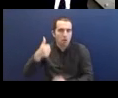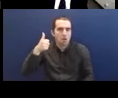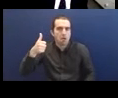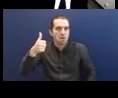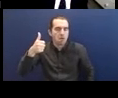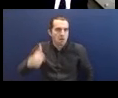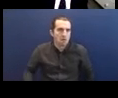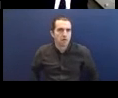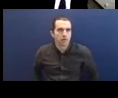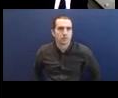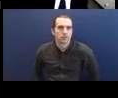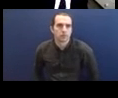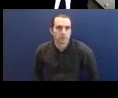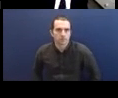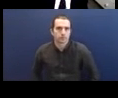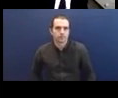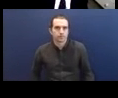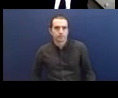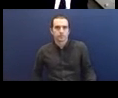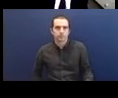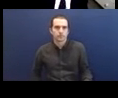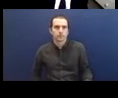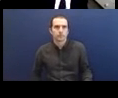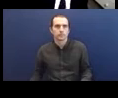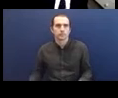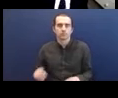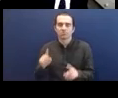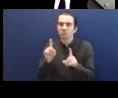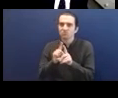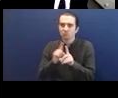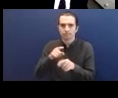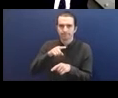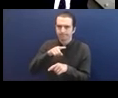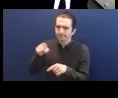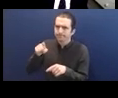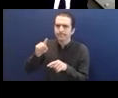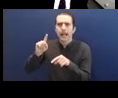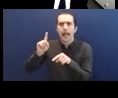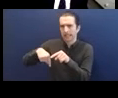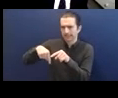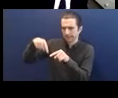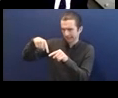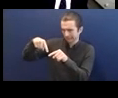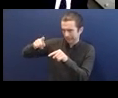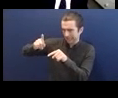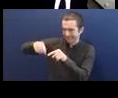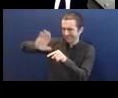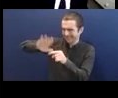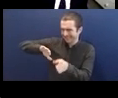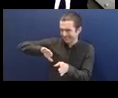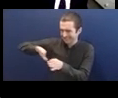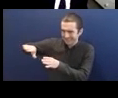Seems they actively seek out disabled students to promote inclusion. Mm-hmm. The performance of the learners is examined